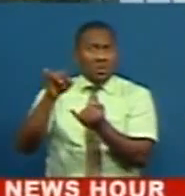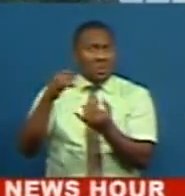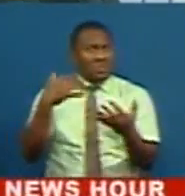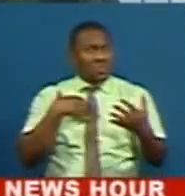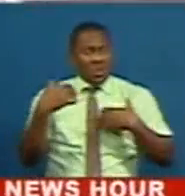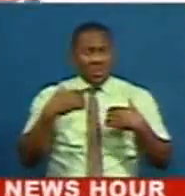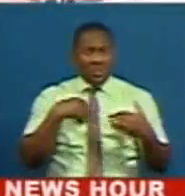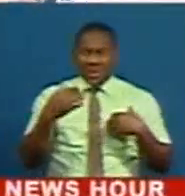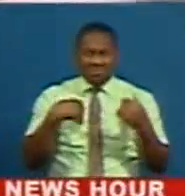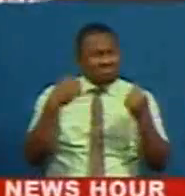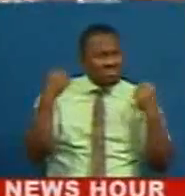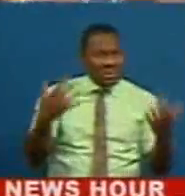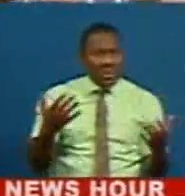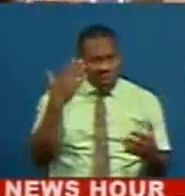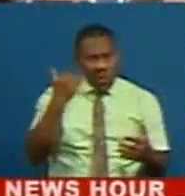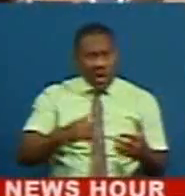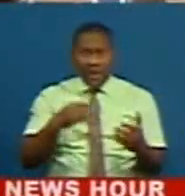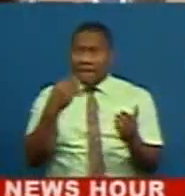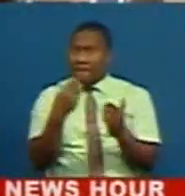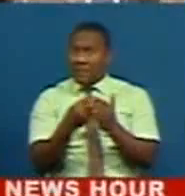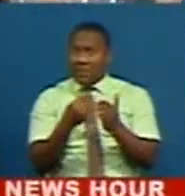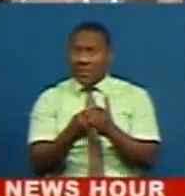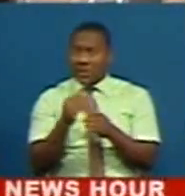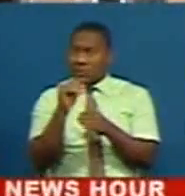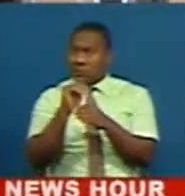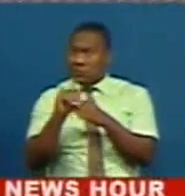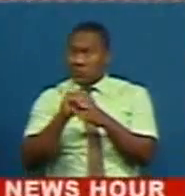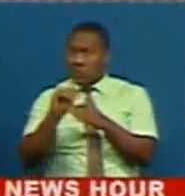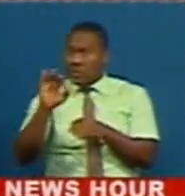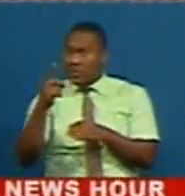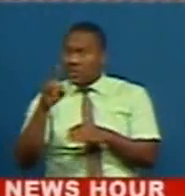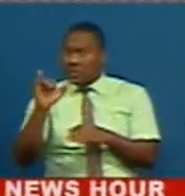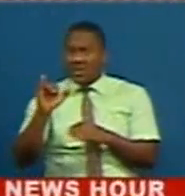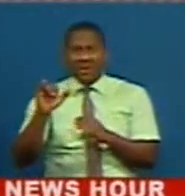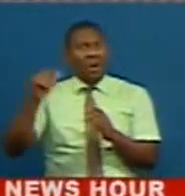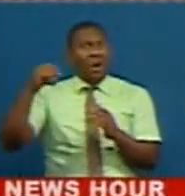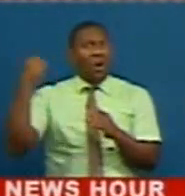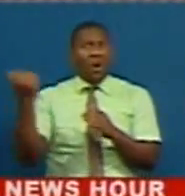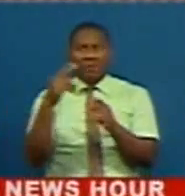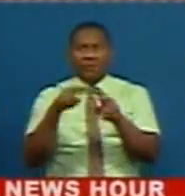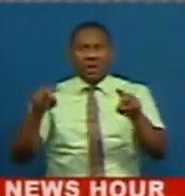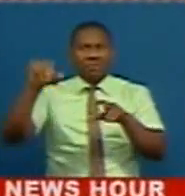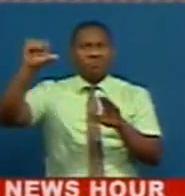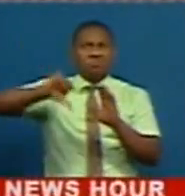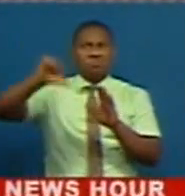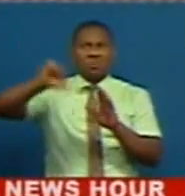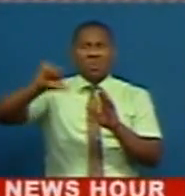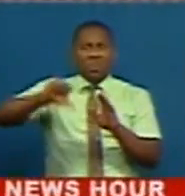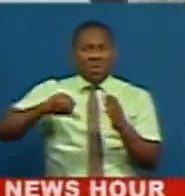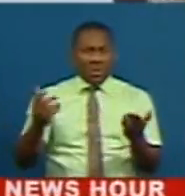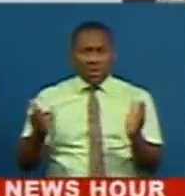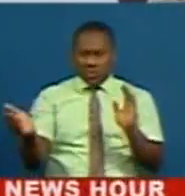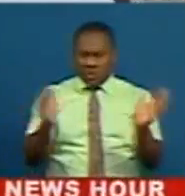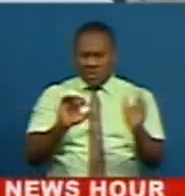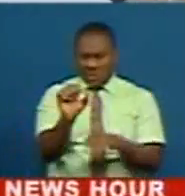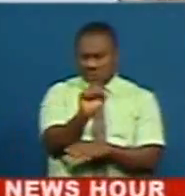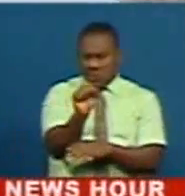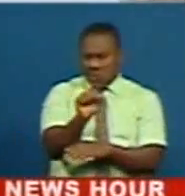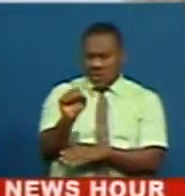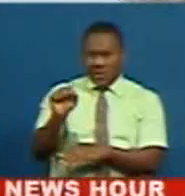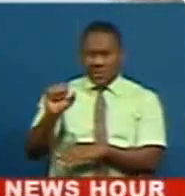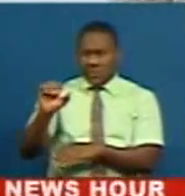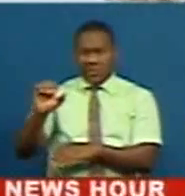the impact of the depreciation of the Cedi on their operations at the ports. Speaking at the opening of the